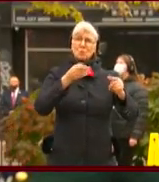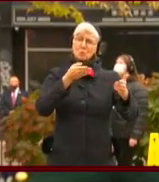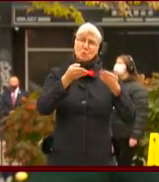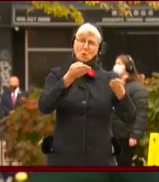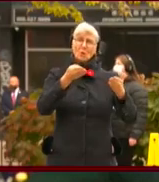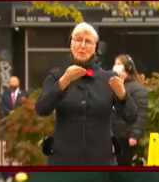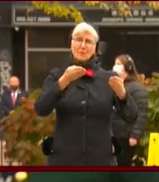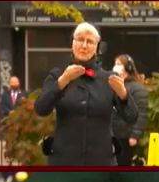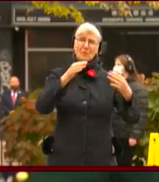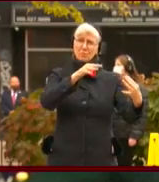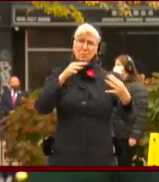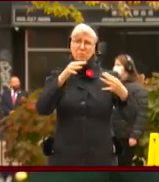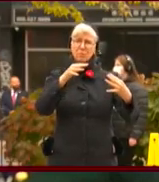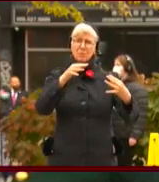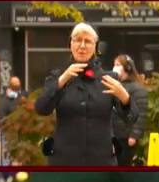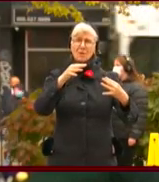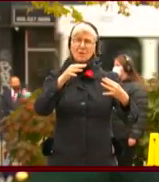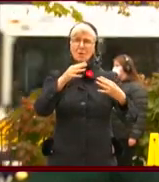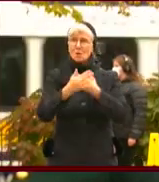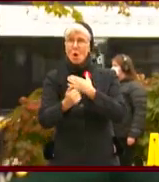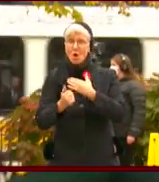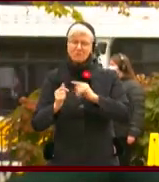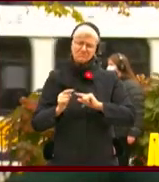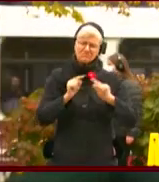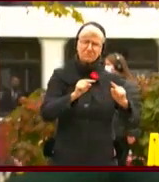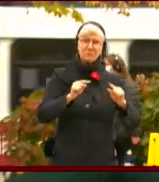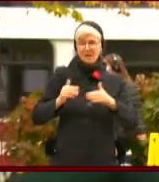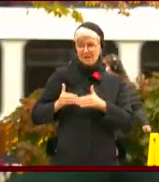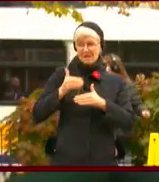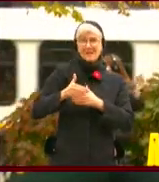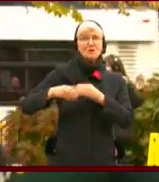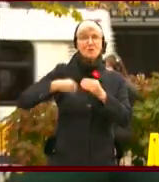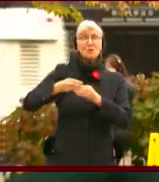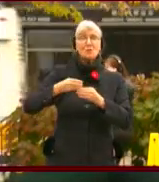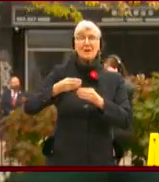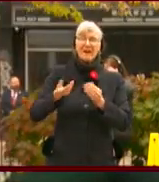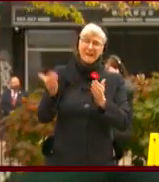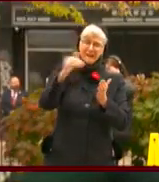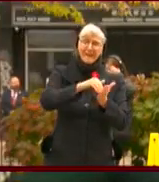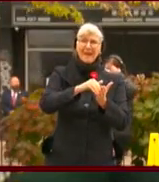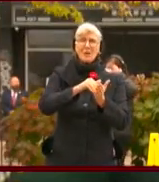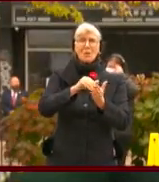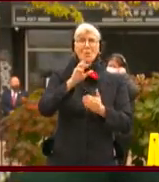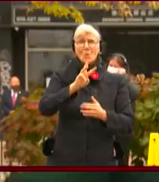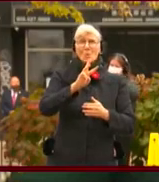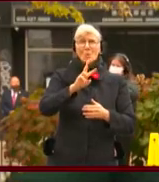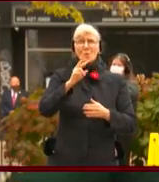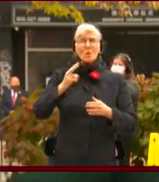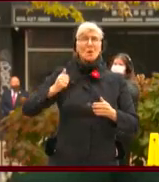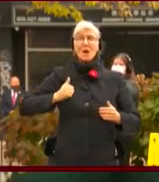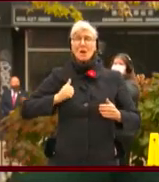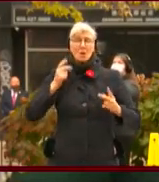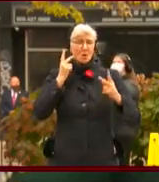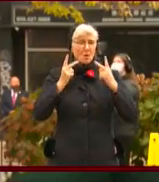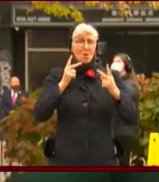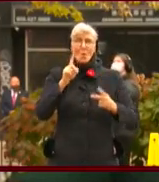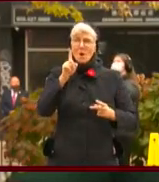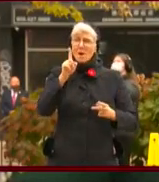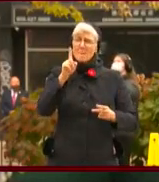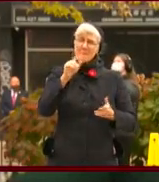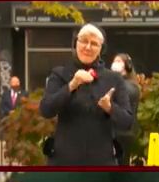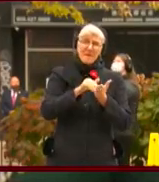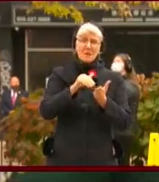the call. The next generation did not shrink back when the world was again in need. Canada saw more than